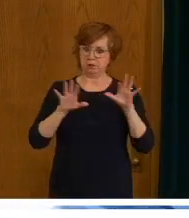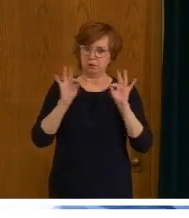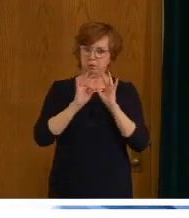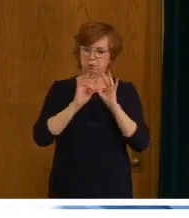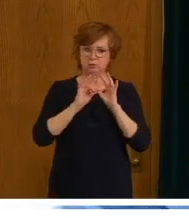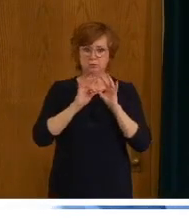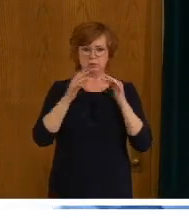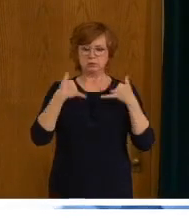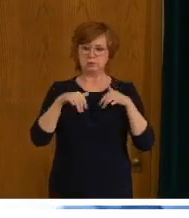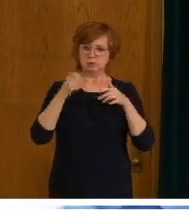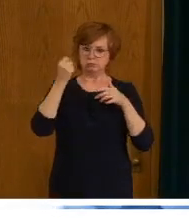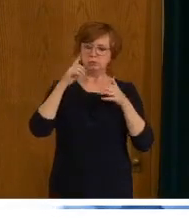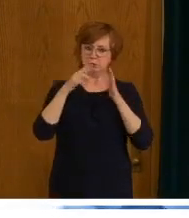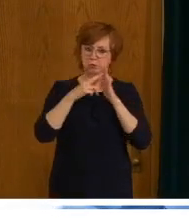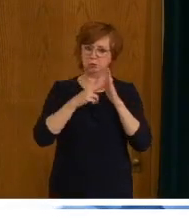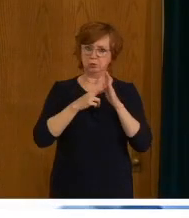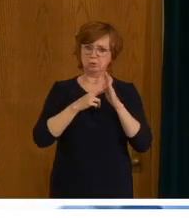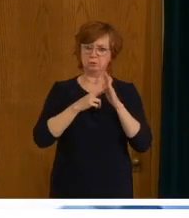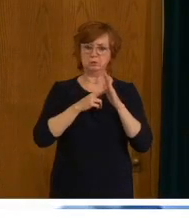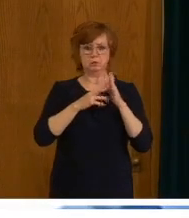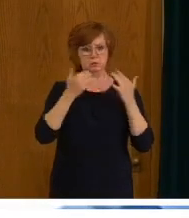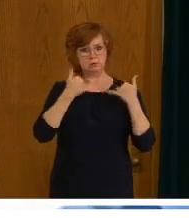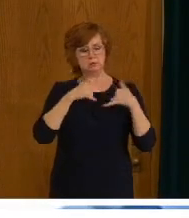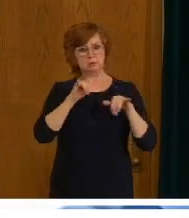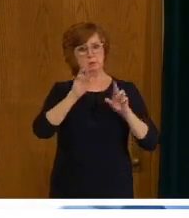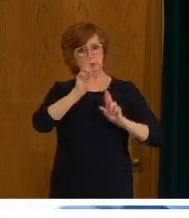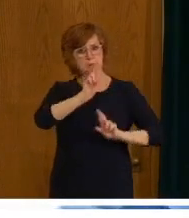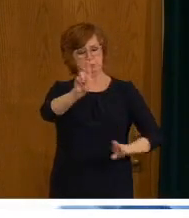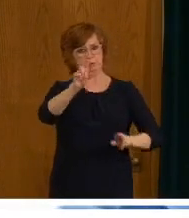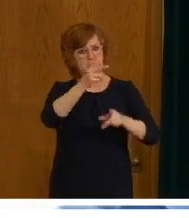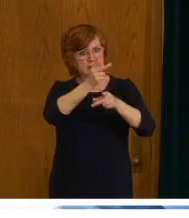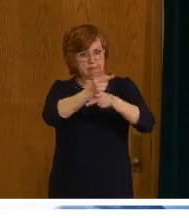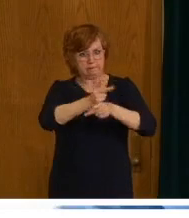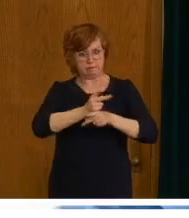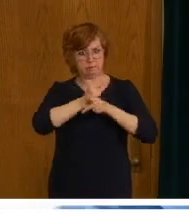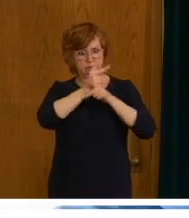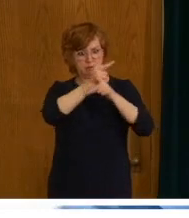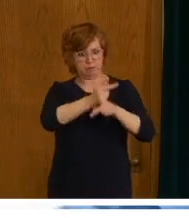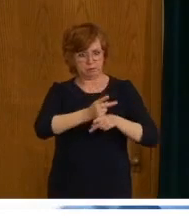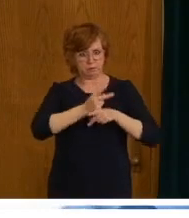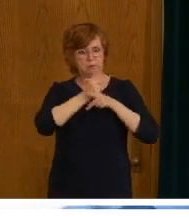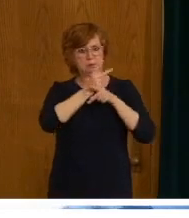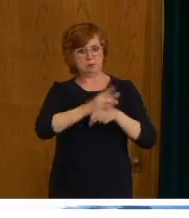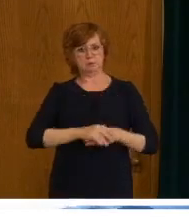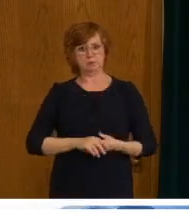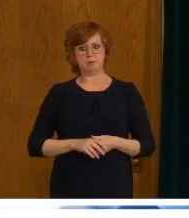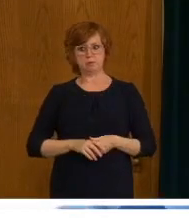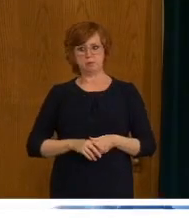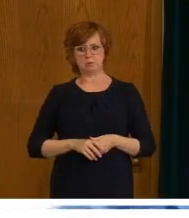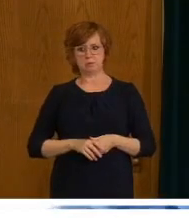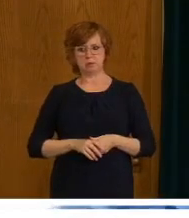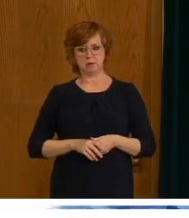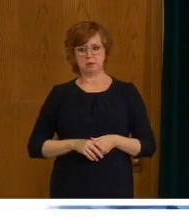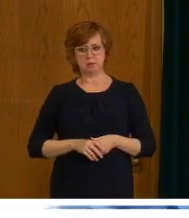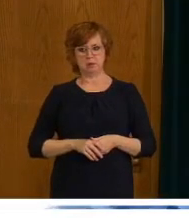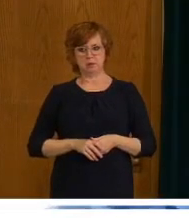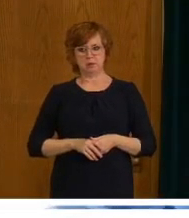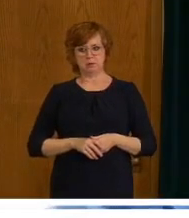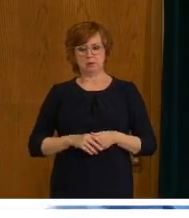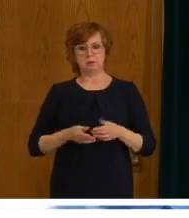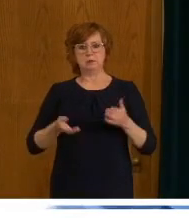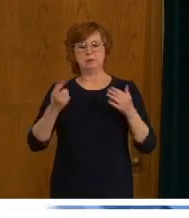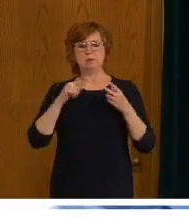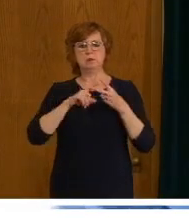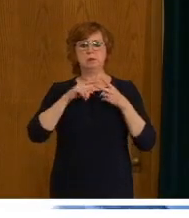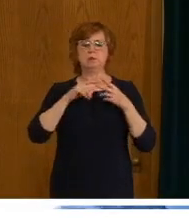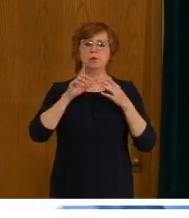step one and be careful and considerate as we move forward. And then also what is still required, including mask use